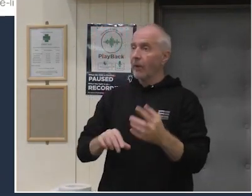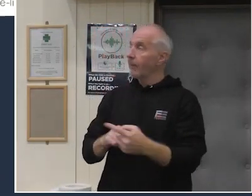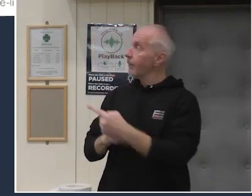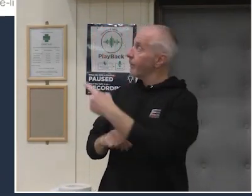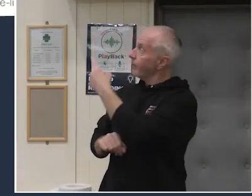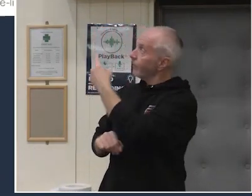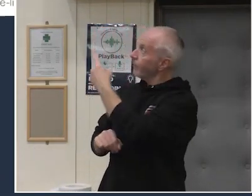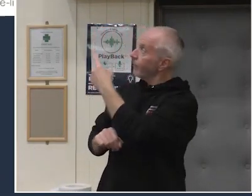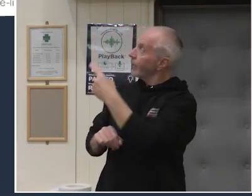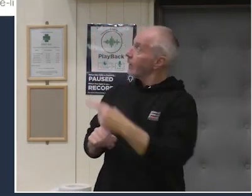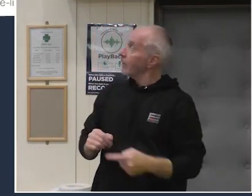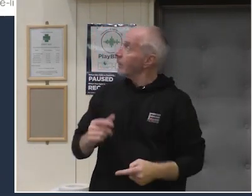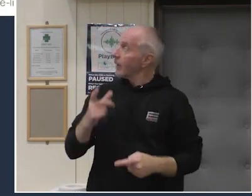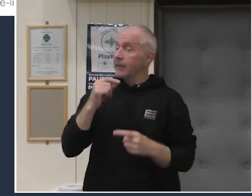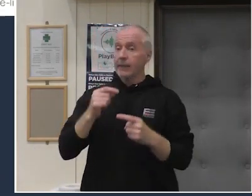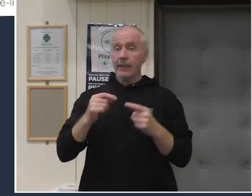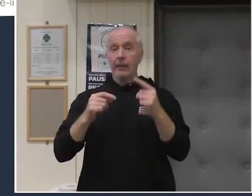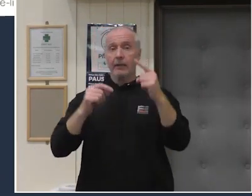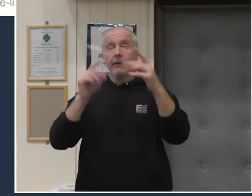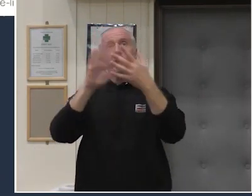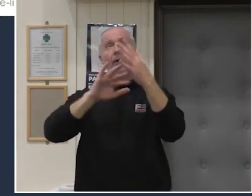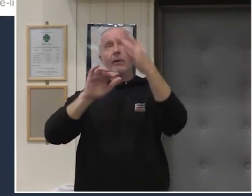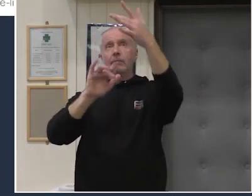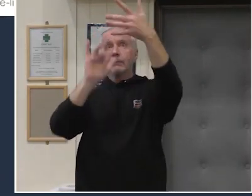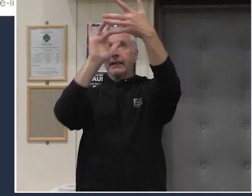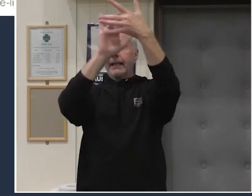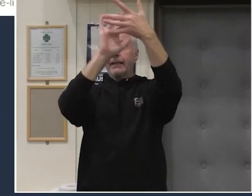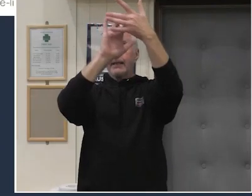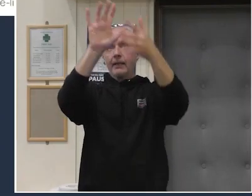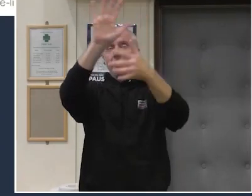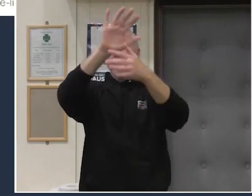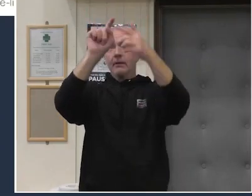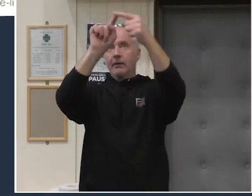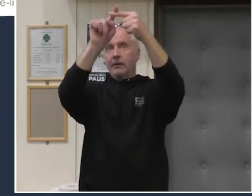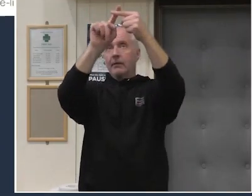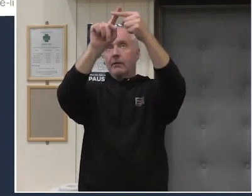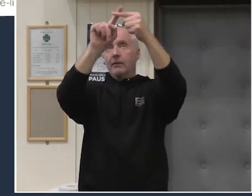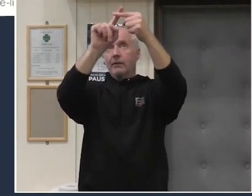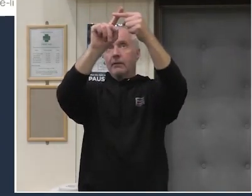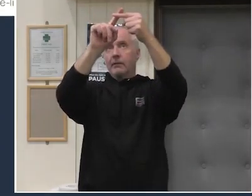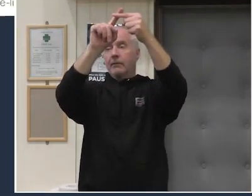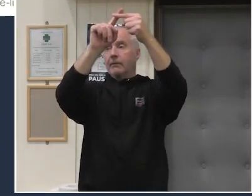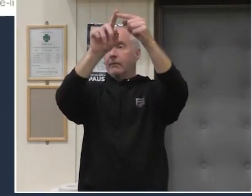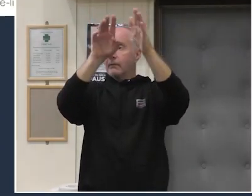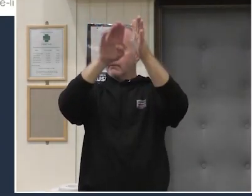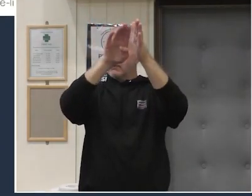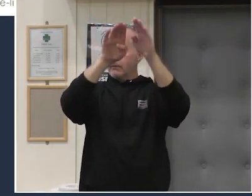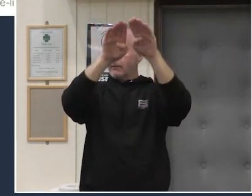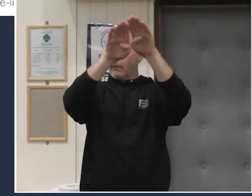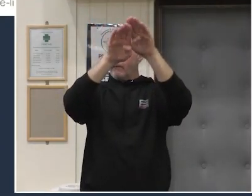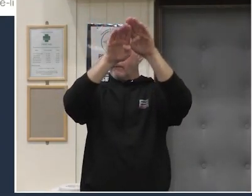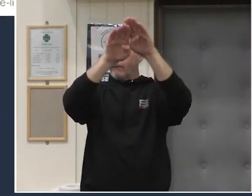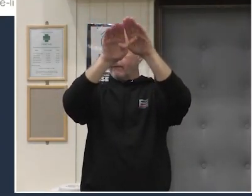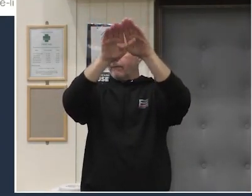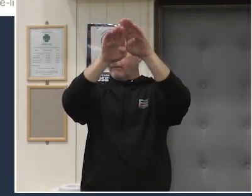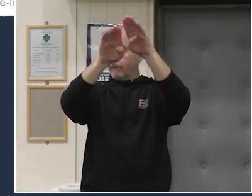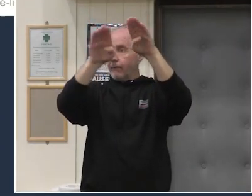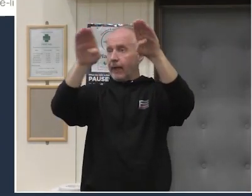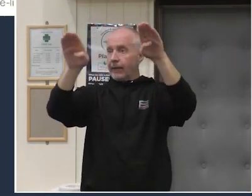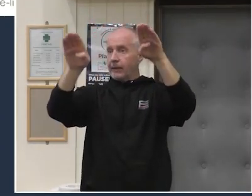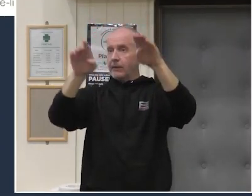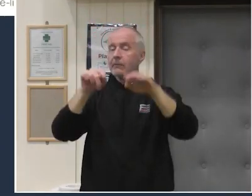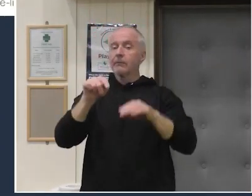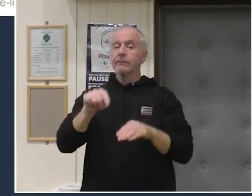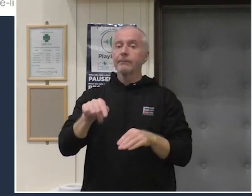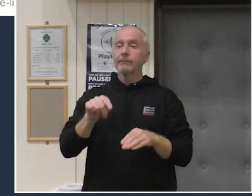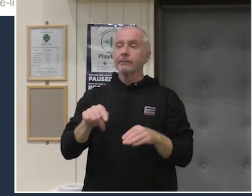here. Coming out of the galactic centre, it's actually quite flat, which poses a